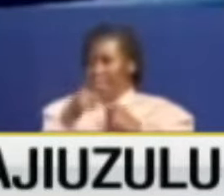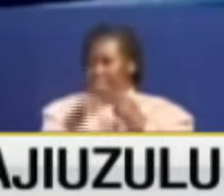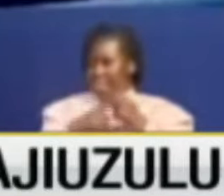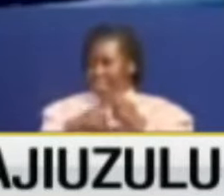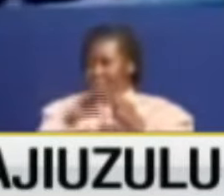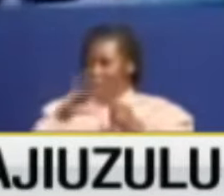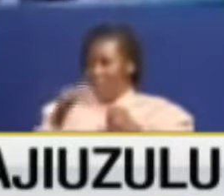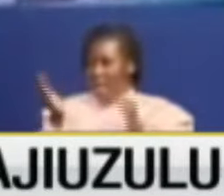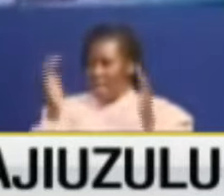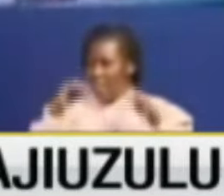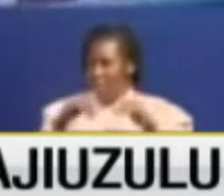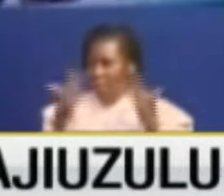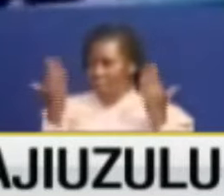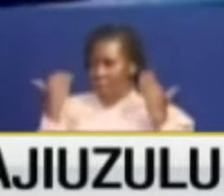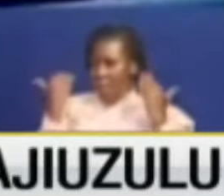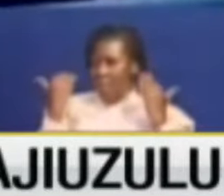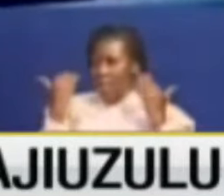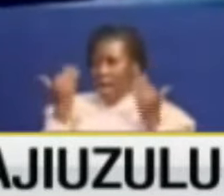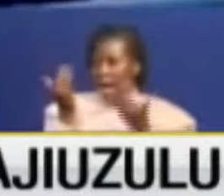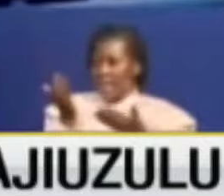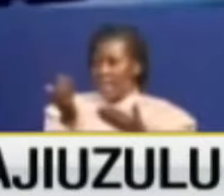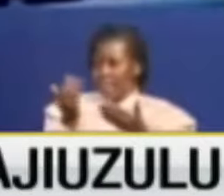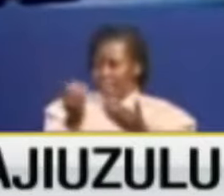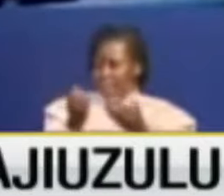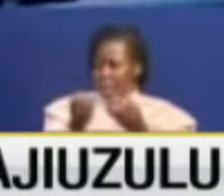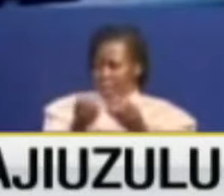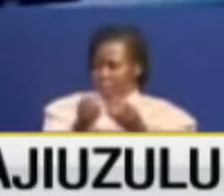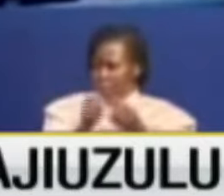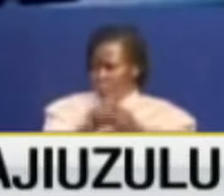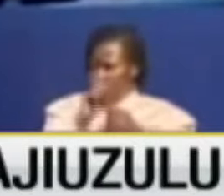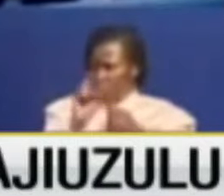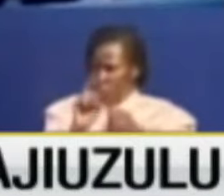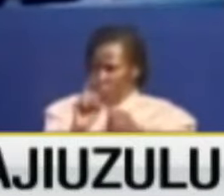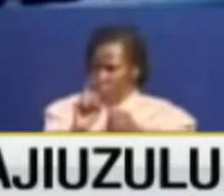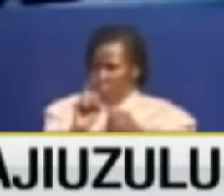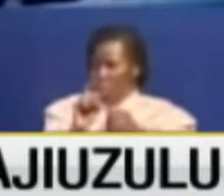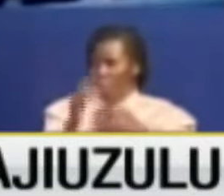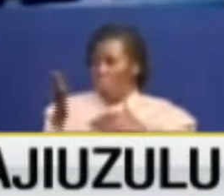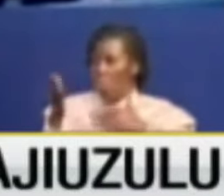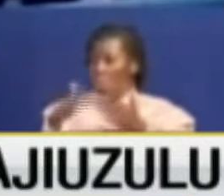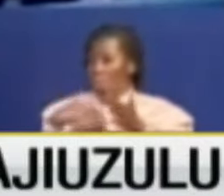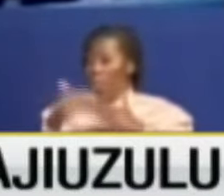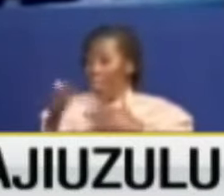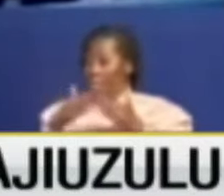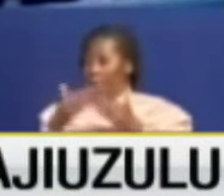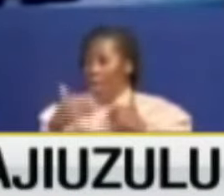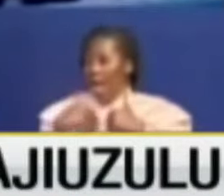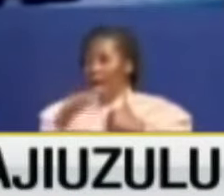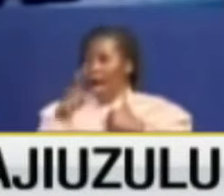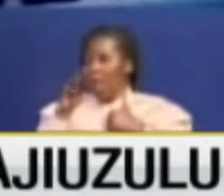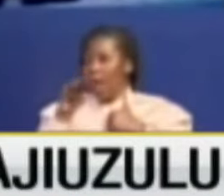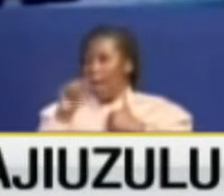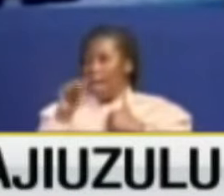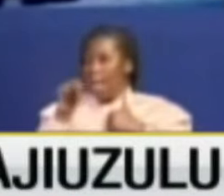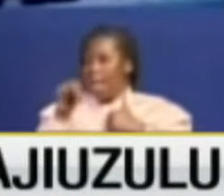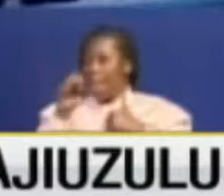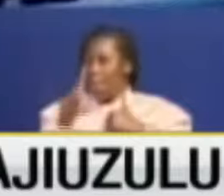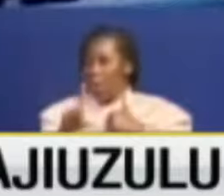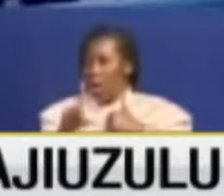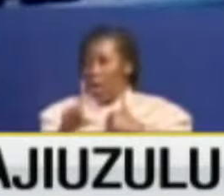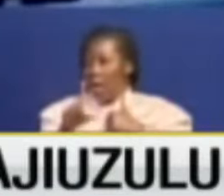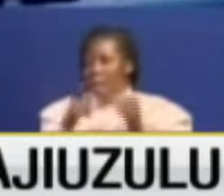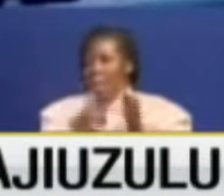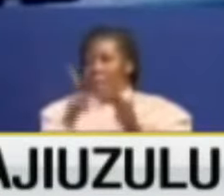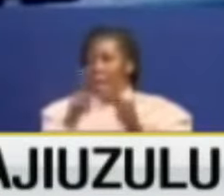2024, the County Assembly of Meru had raised this question with the County Executive on whether there is a manual payroll. And the